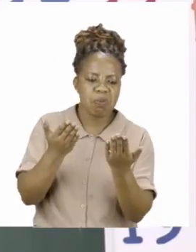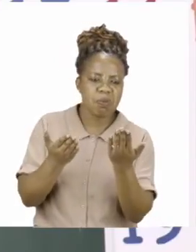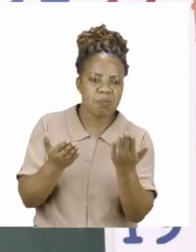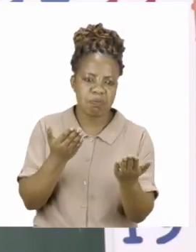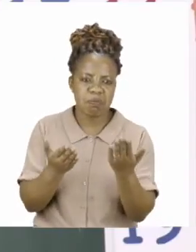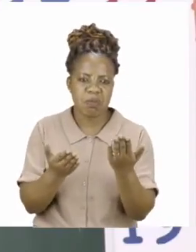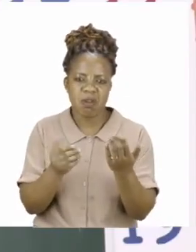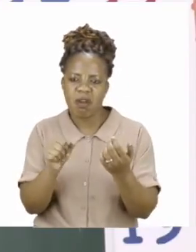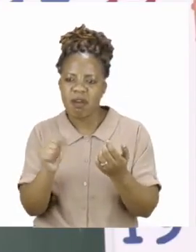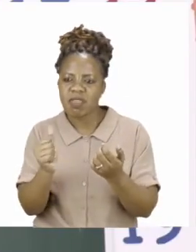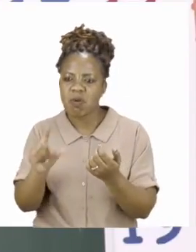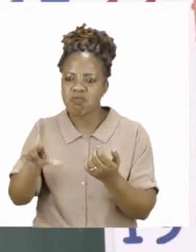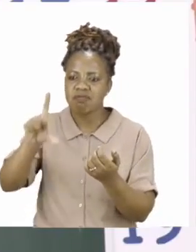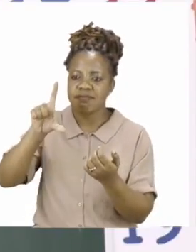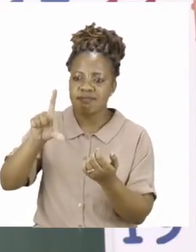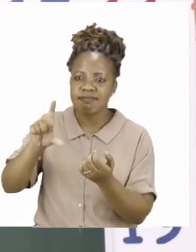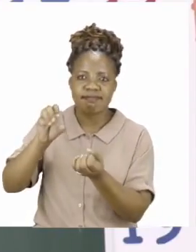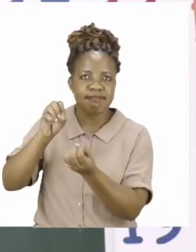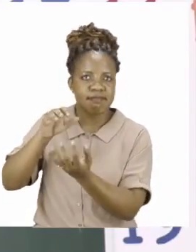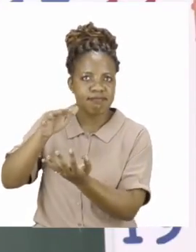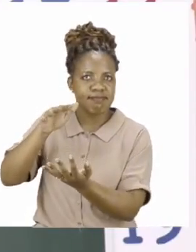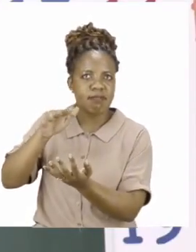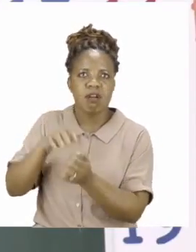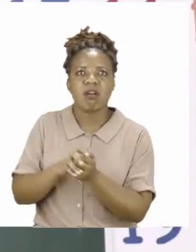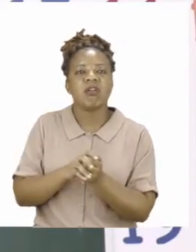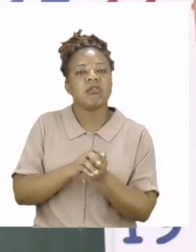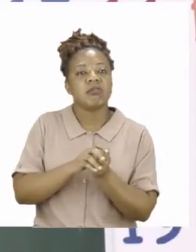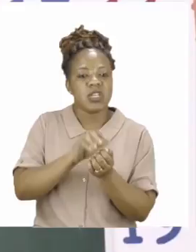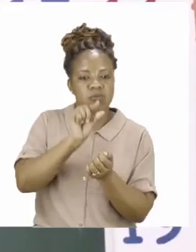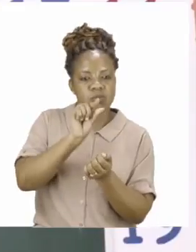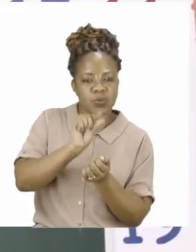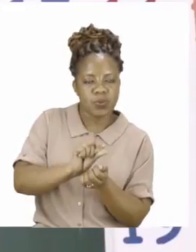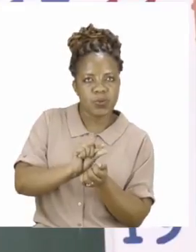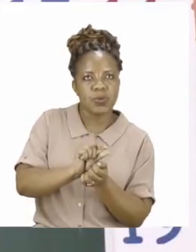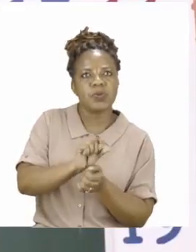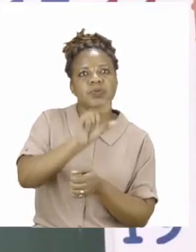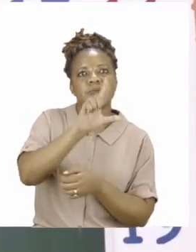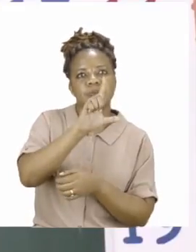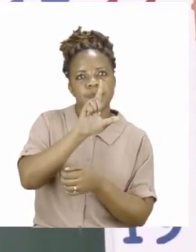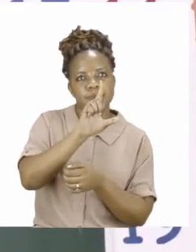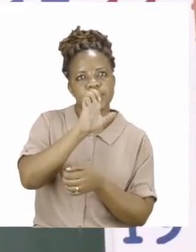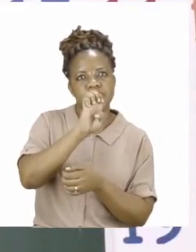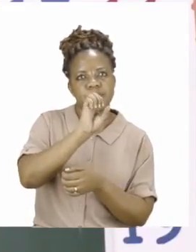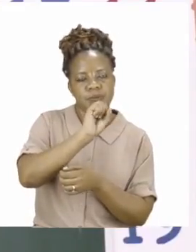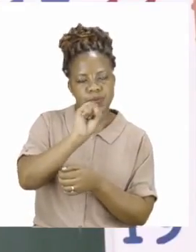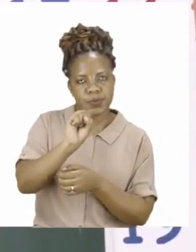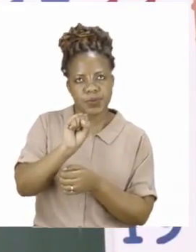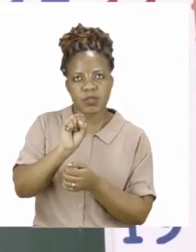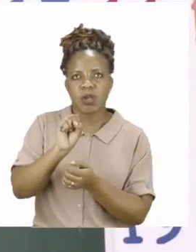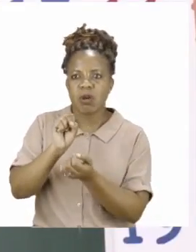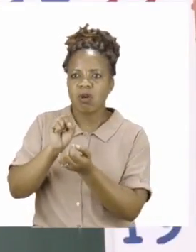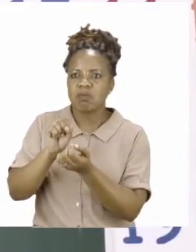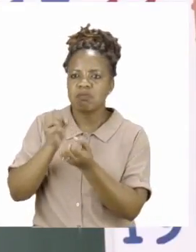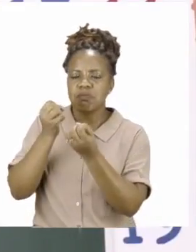word less. Now, the one that seems to have a lot, we are going to